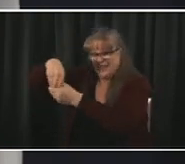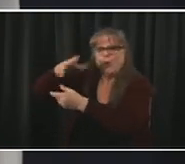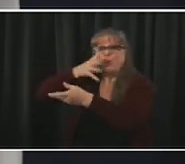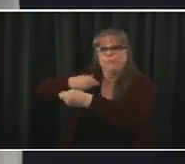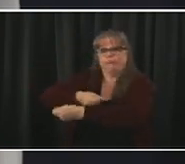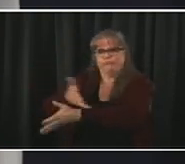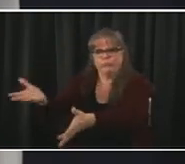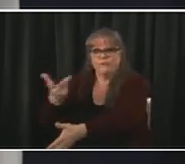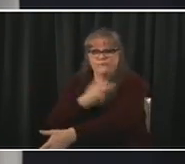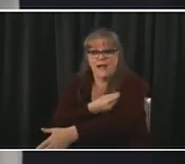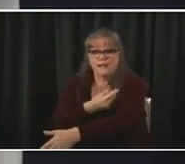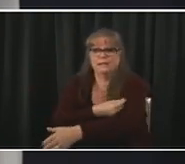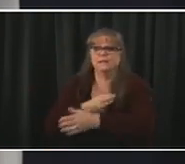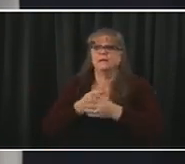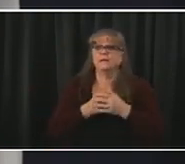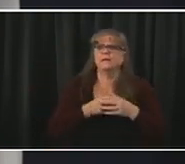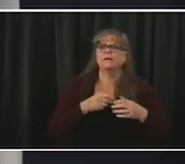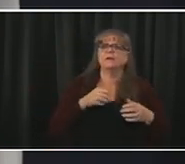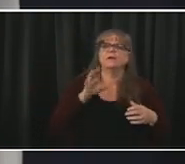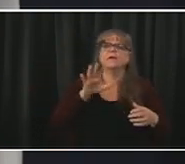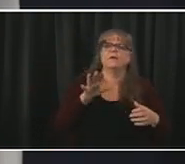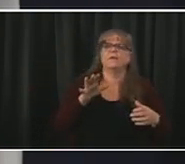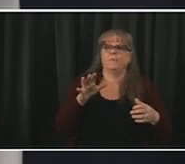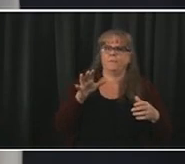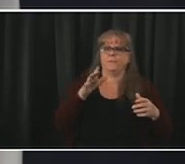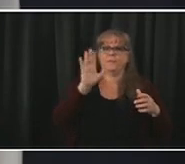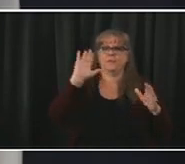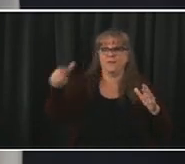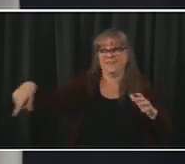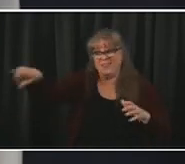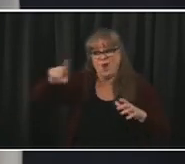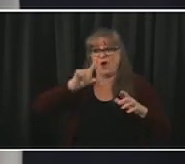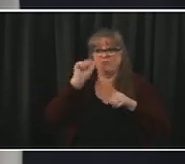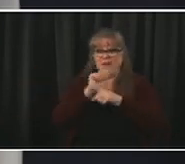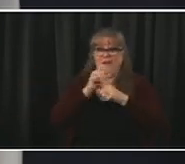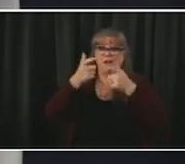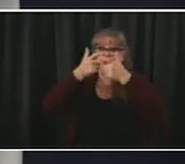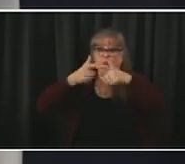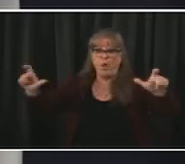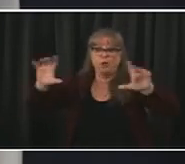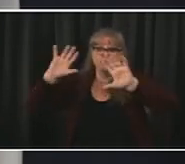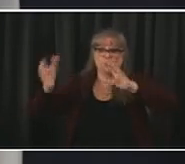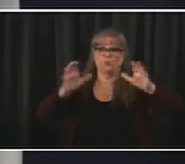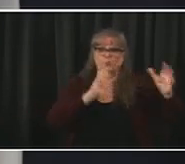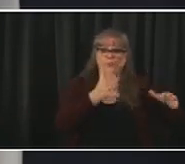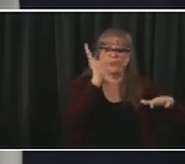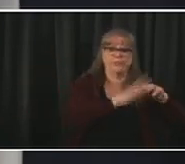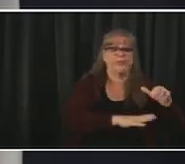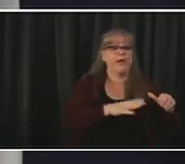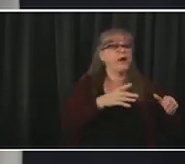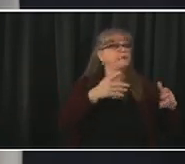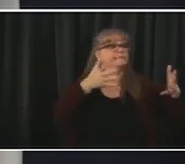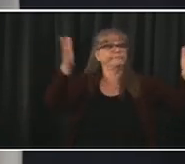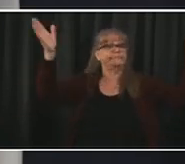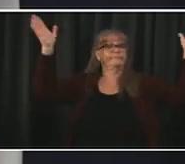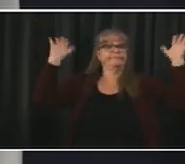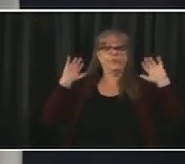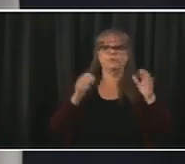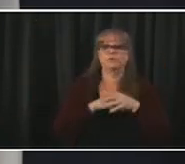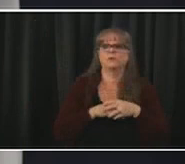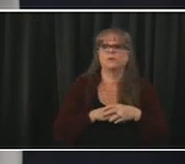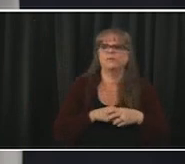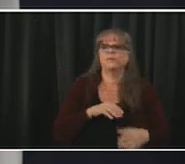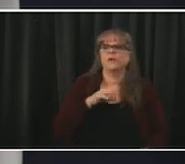general public. So if you're 60 and up, you're eligible March 5th. If you're 50 and up, we don't have the date yet, but it'll be